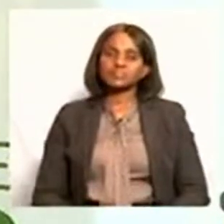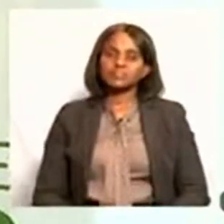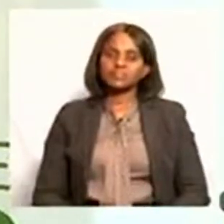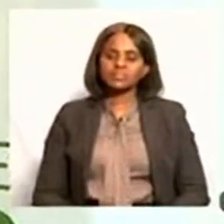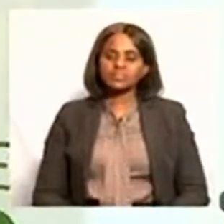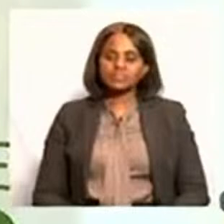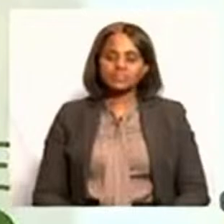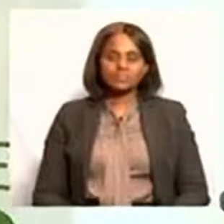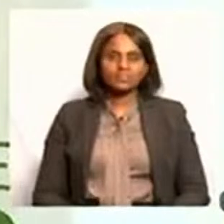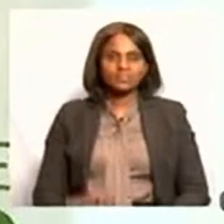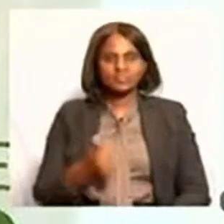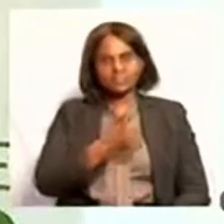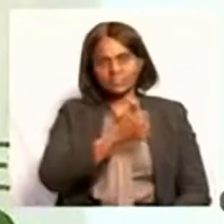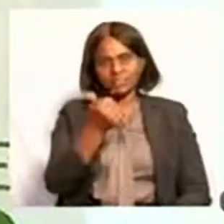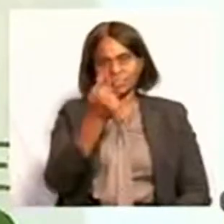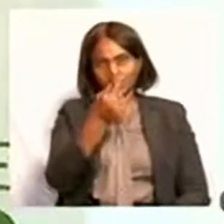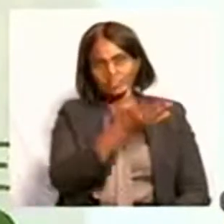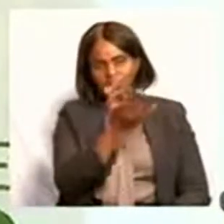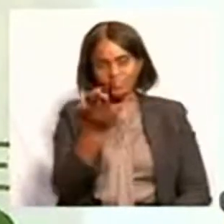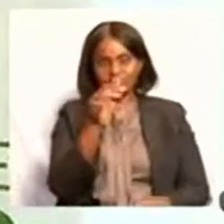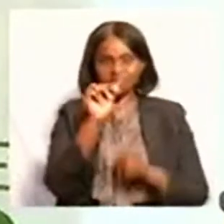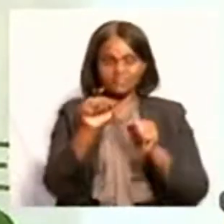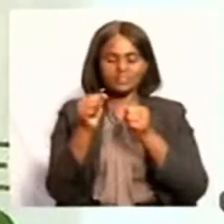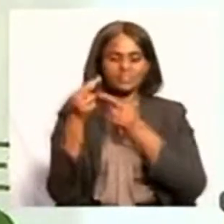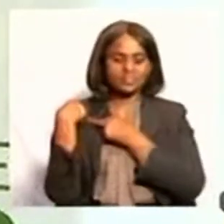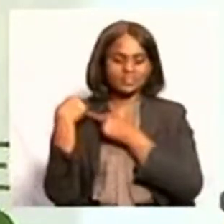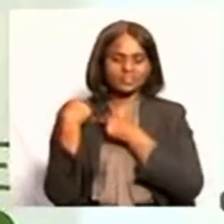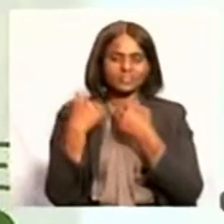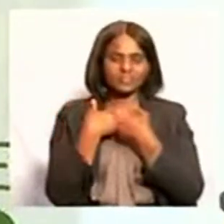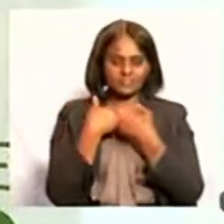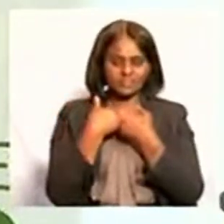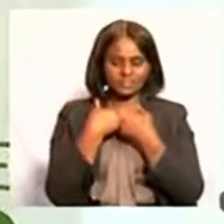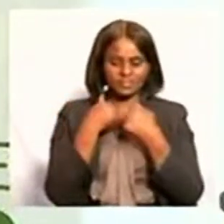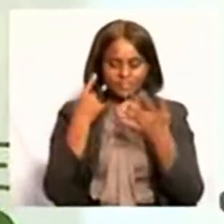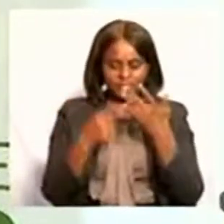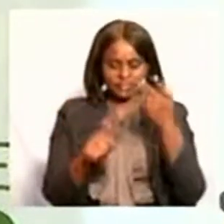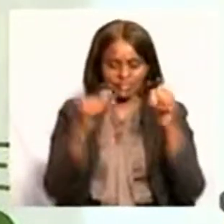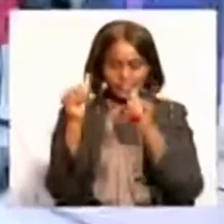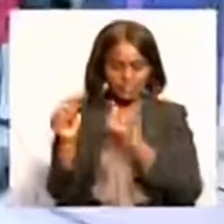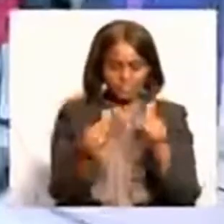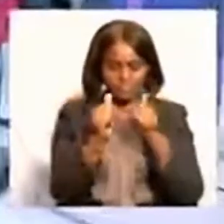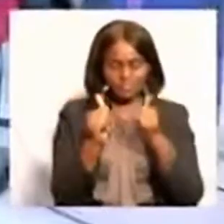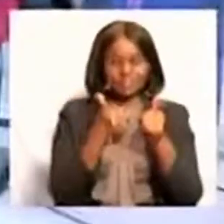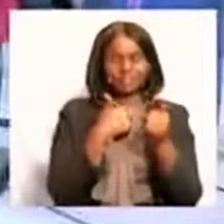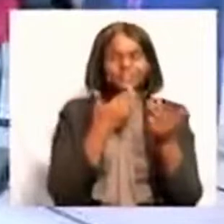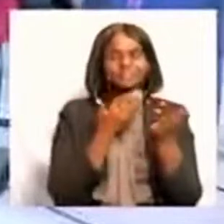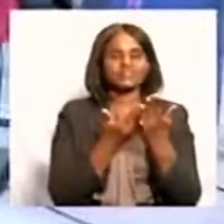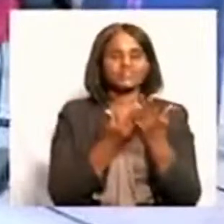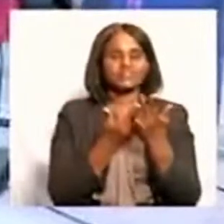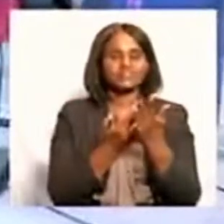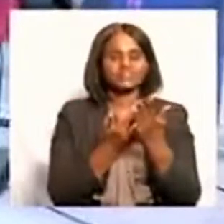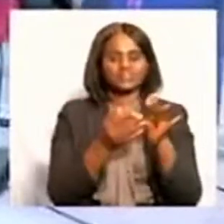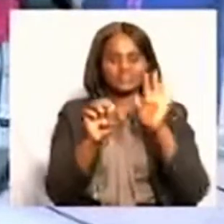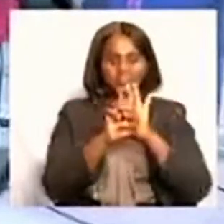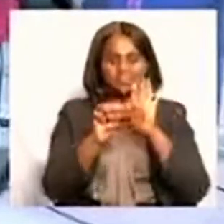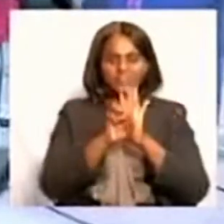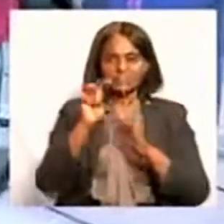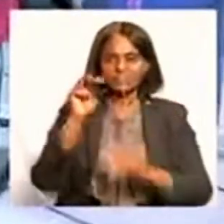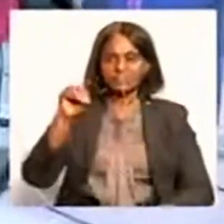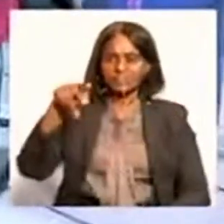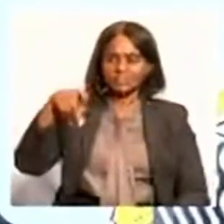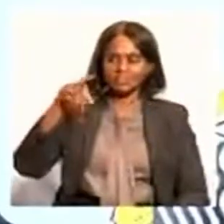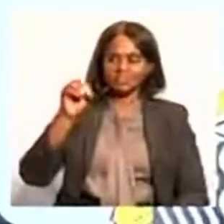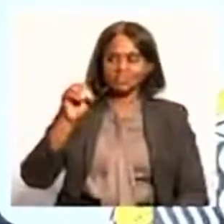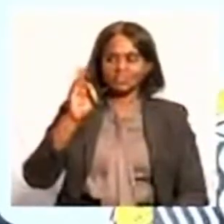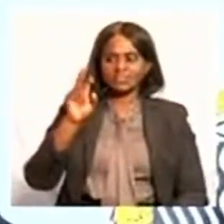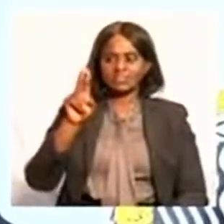Okay, so any one of you can take it up, please. Okay, all right. So what action is taken? Like Mr. Mpofu earlier